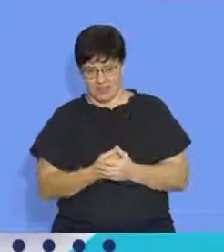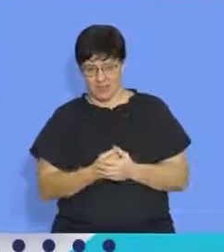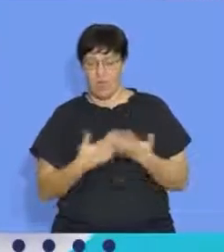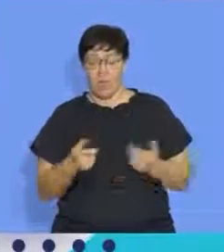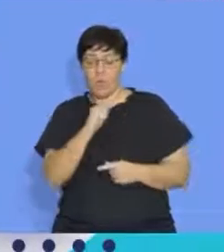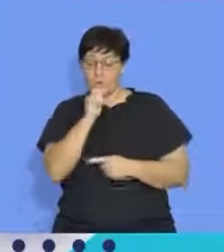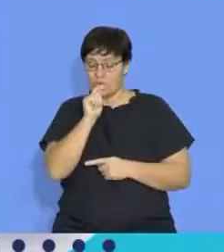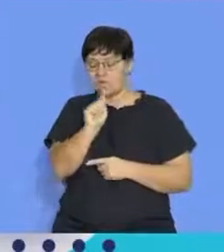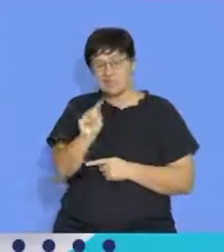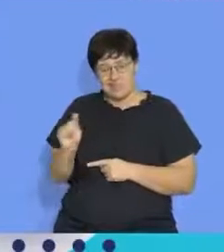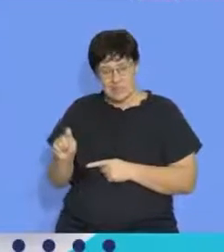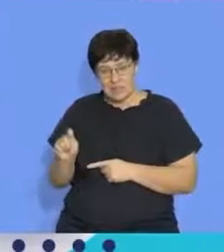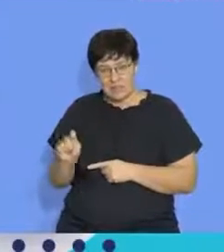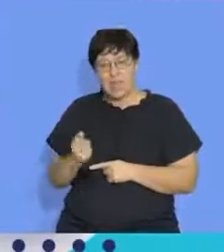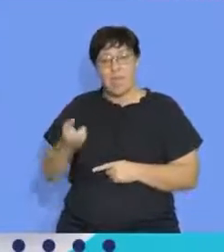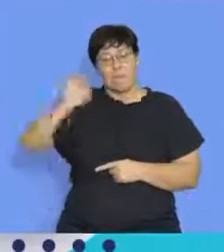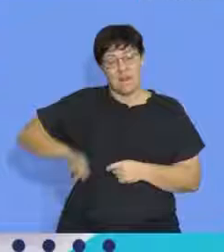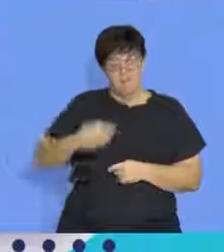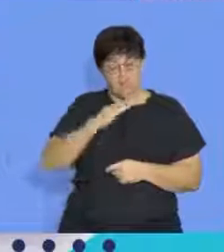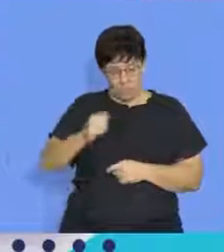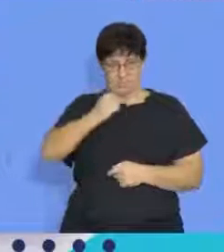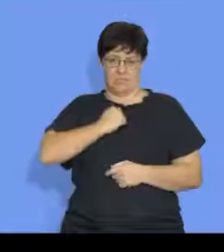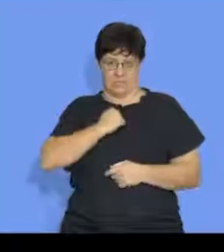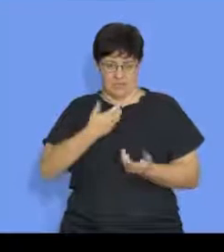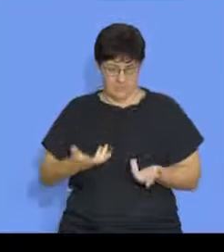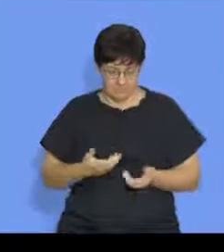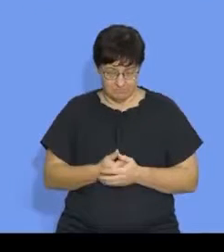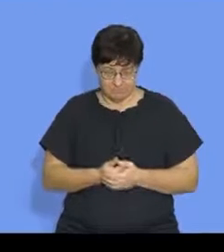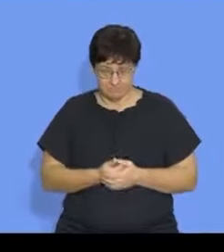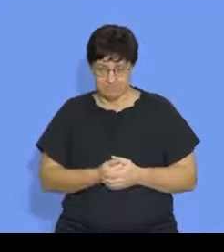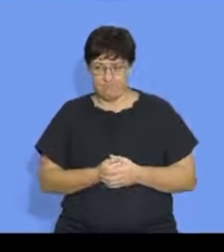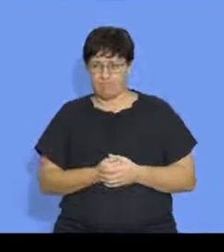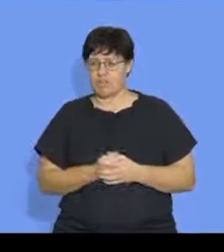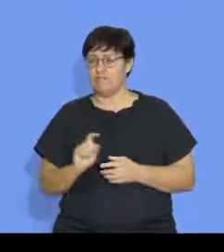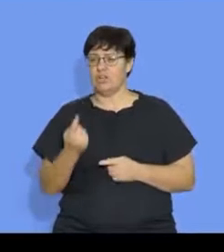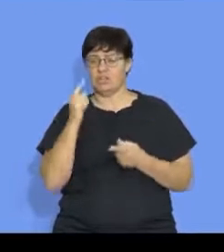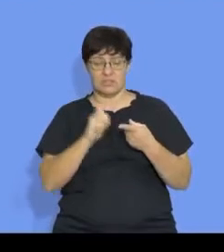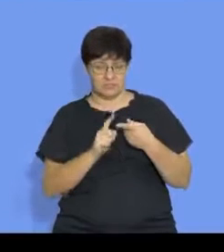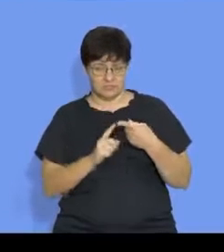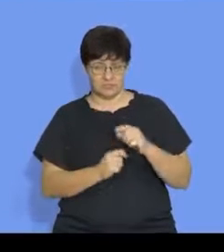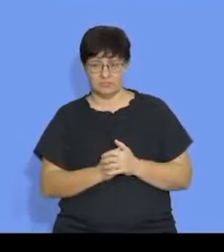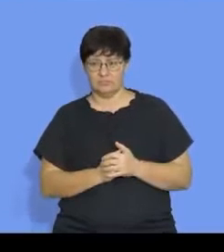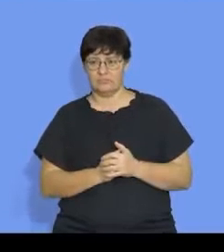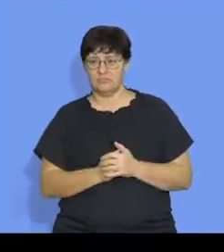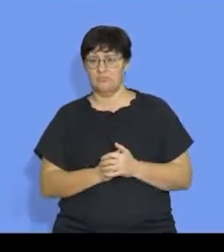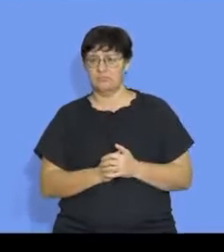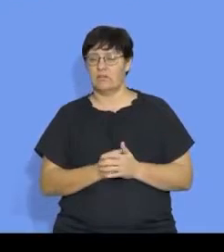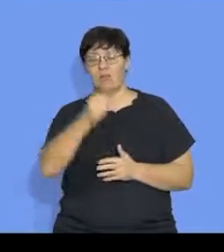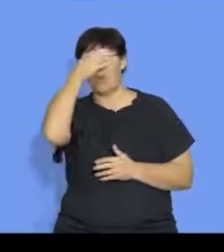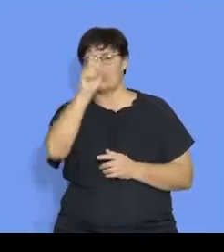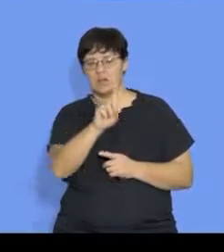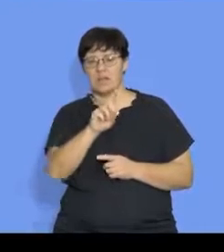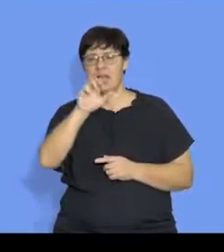use things in order for our benefit. Okay, what's the first one we're going to look at? Now, the first one is this concept